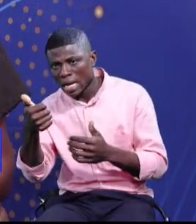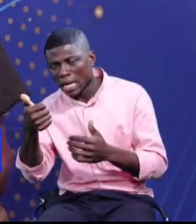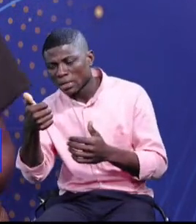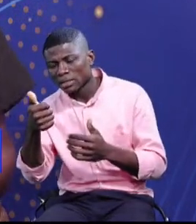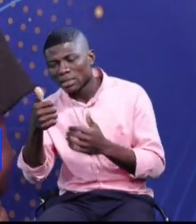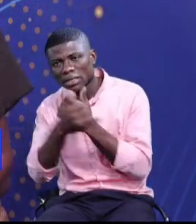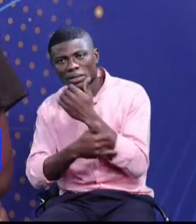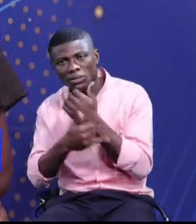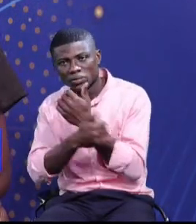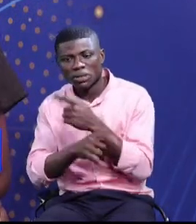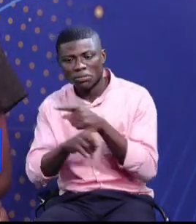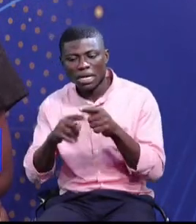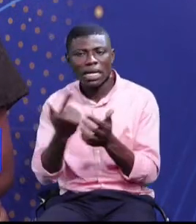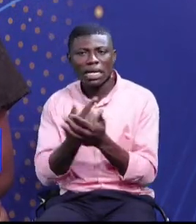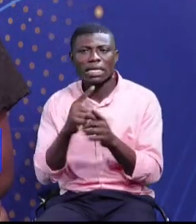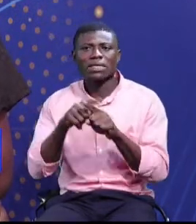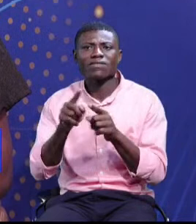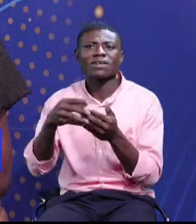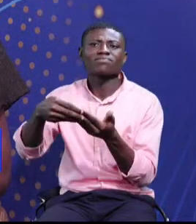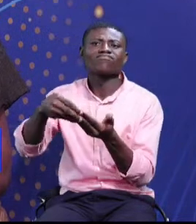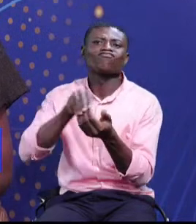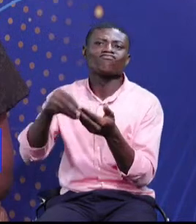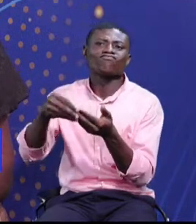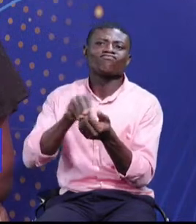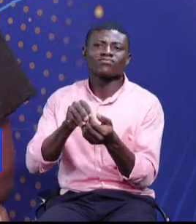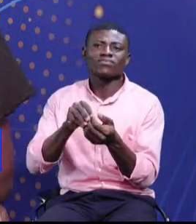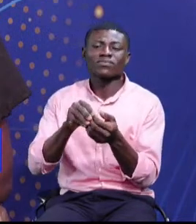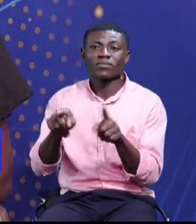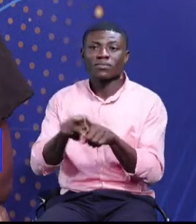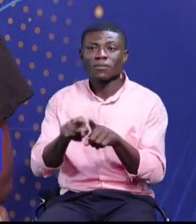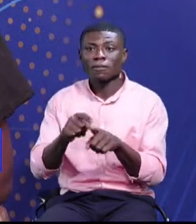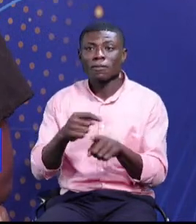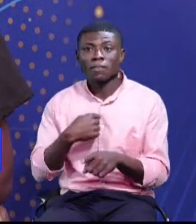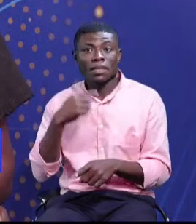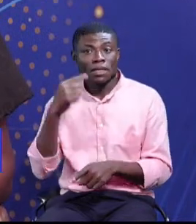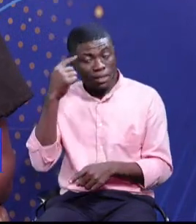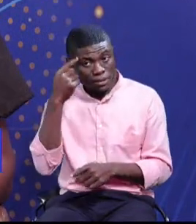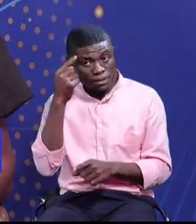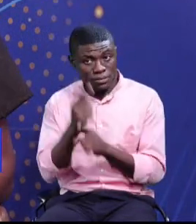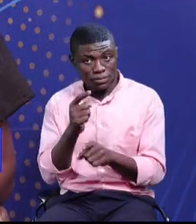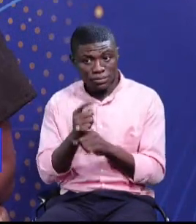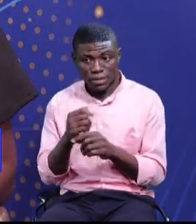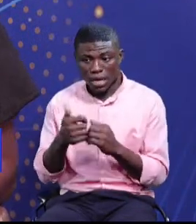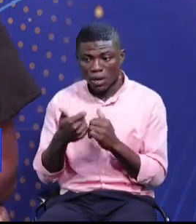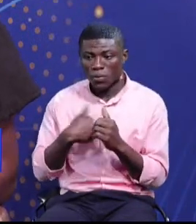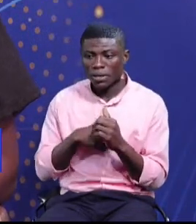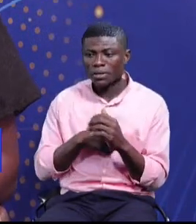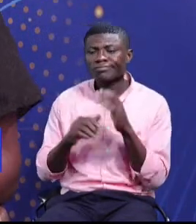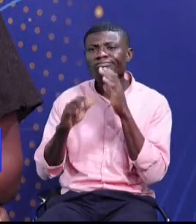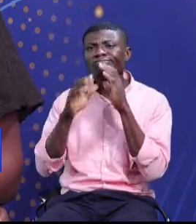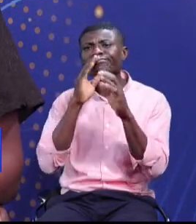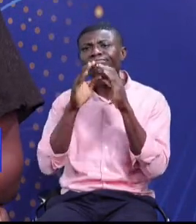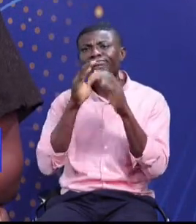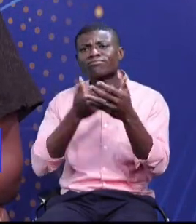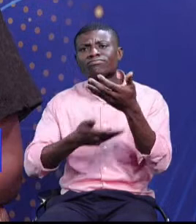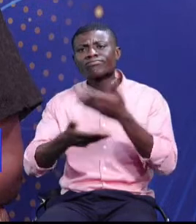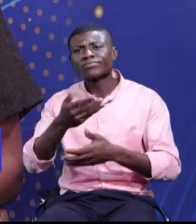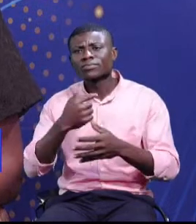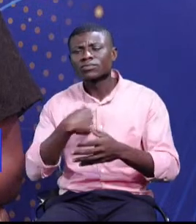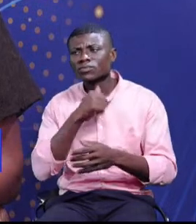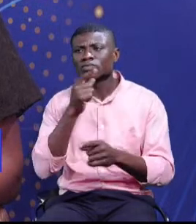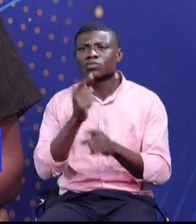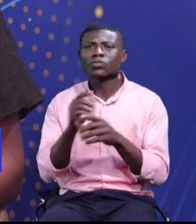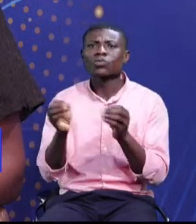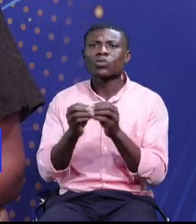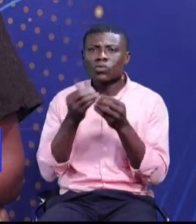lot of developed countries, let's say. And I think it's by virtue of just how we communicate. We're not really forthcoming with a